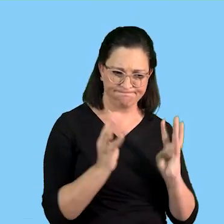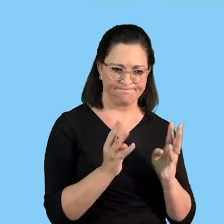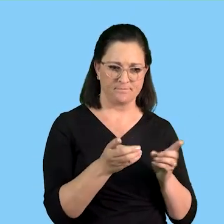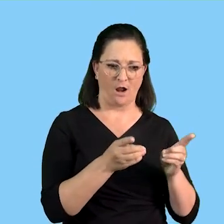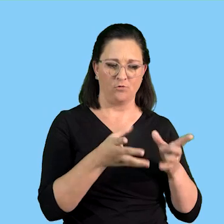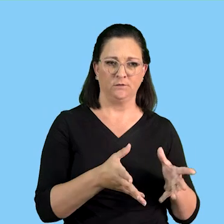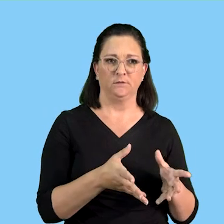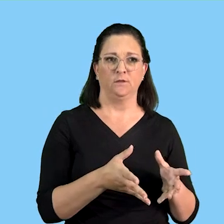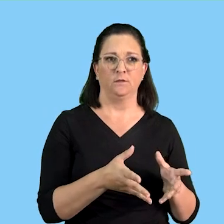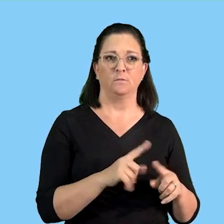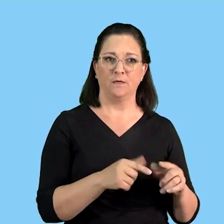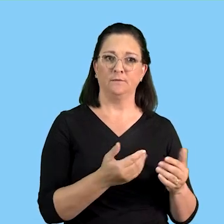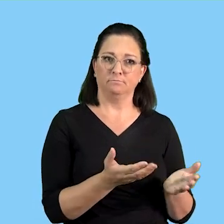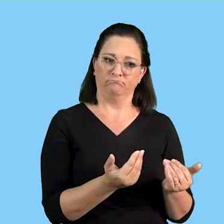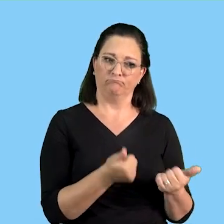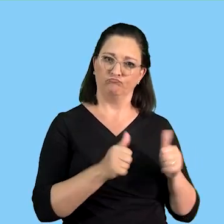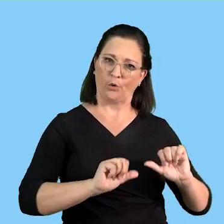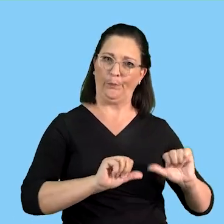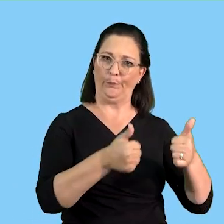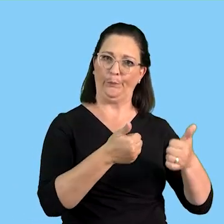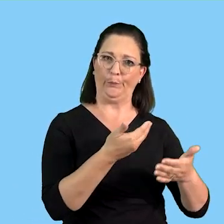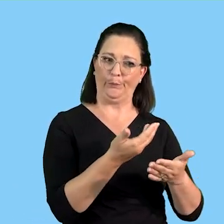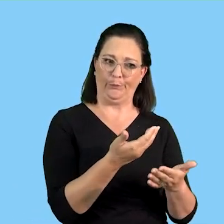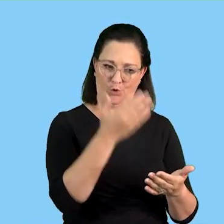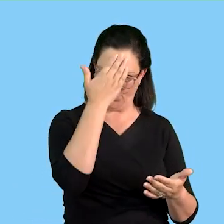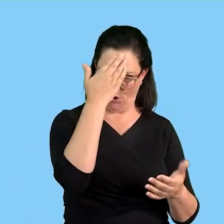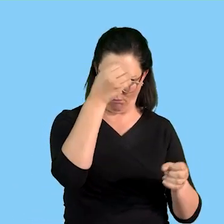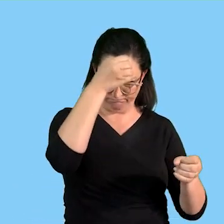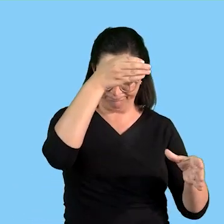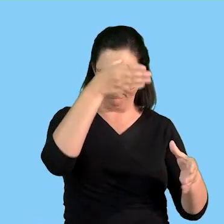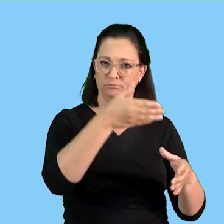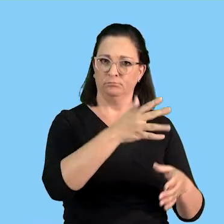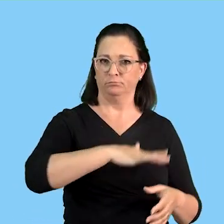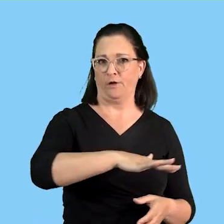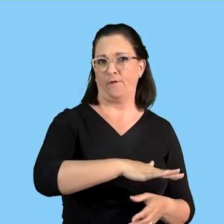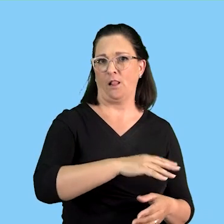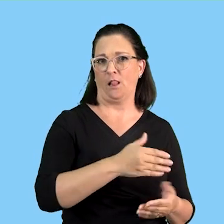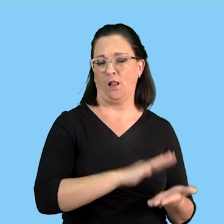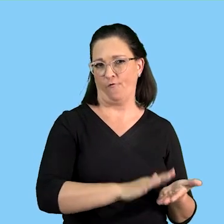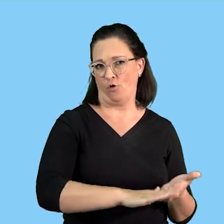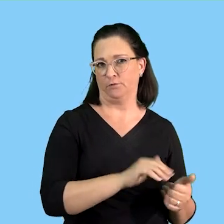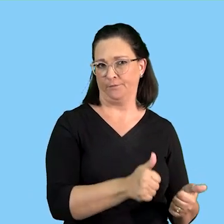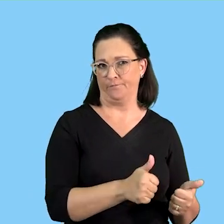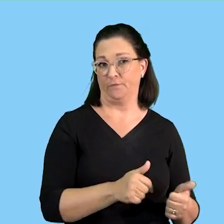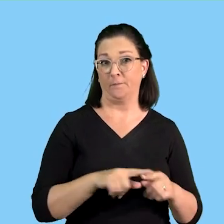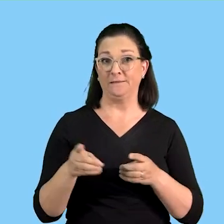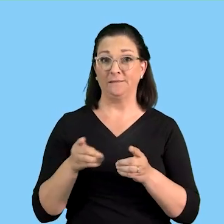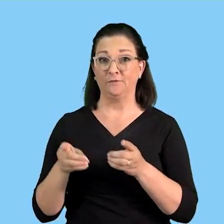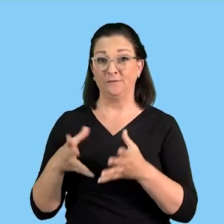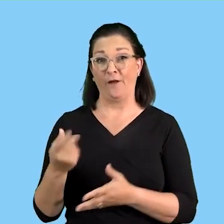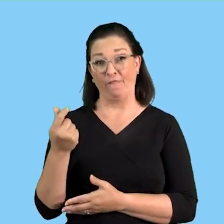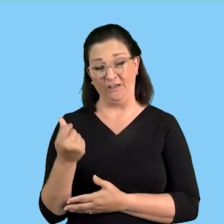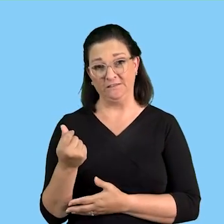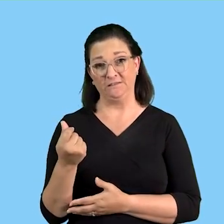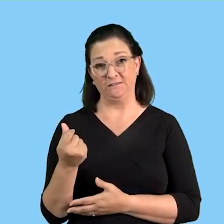of directors who may be experts in their field, meaning in the field where the company is operating. Then